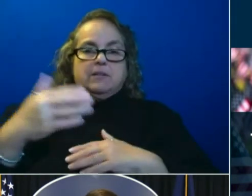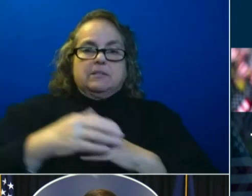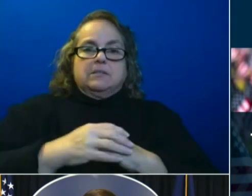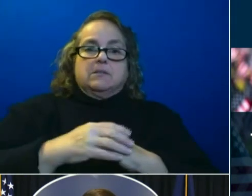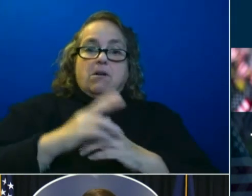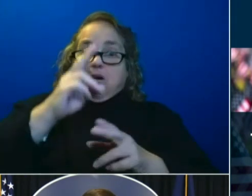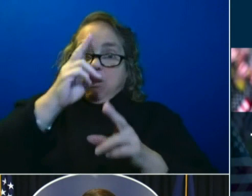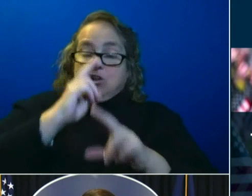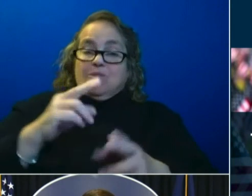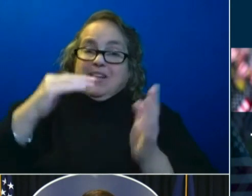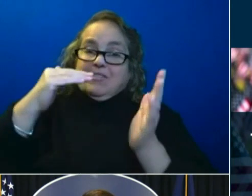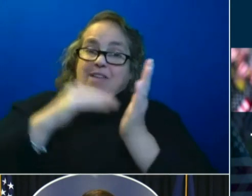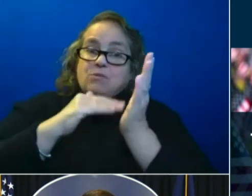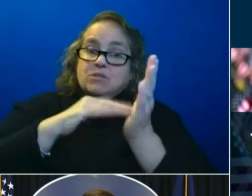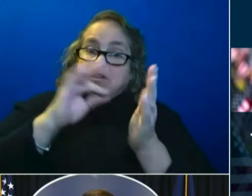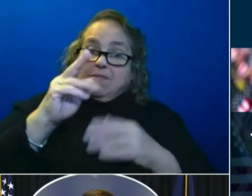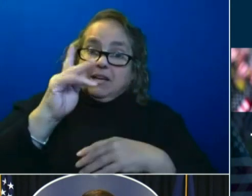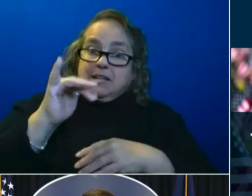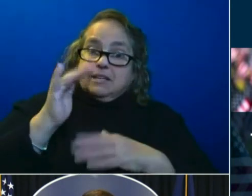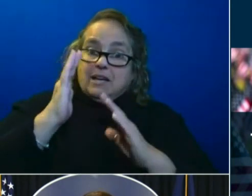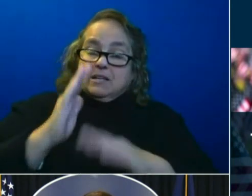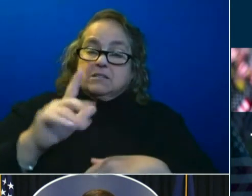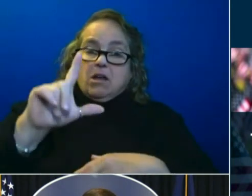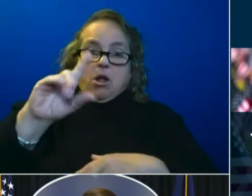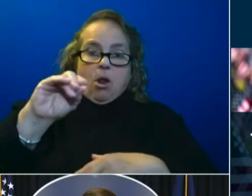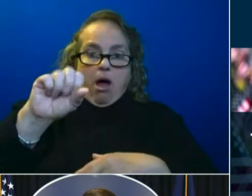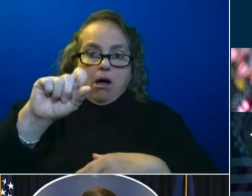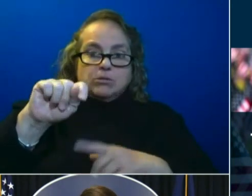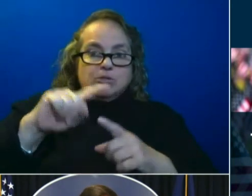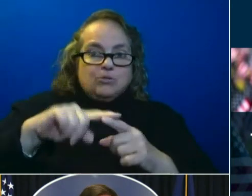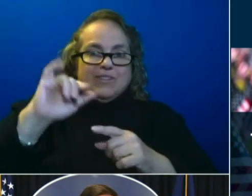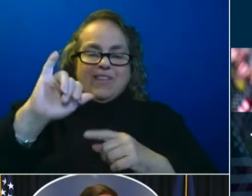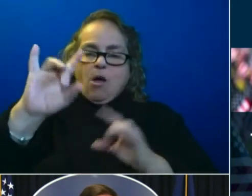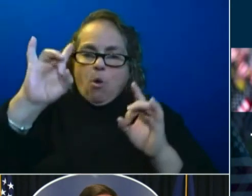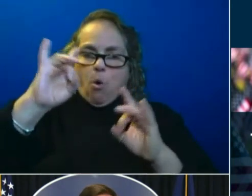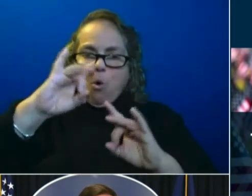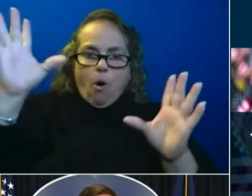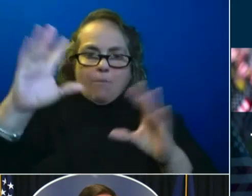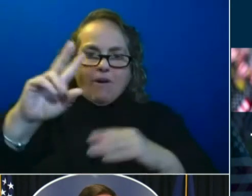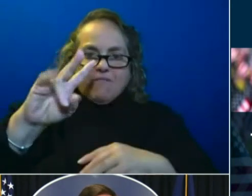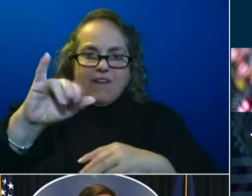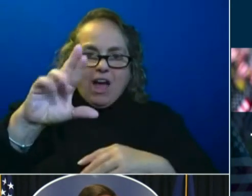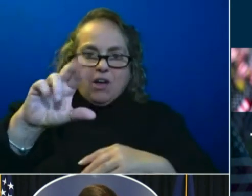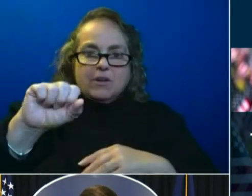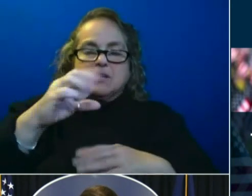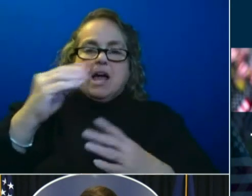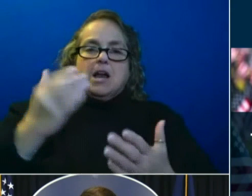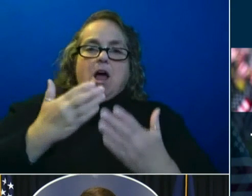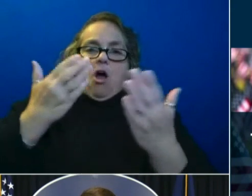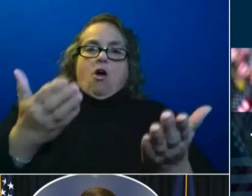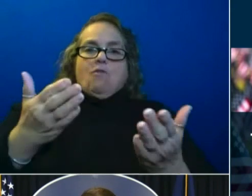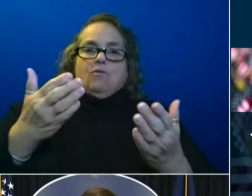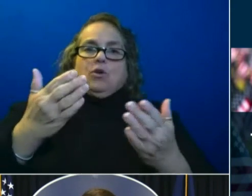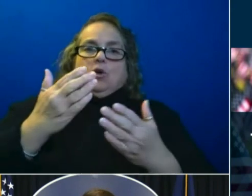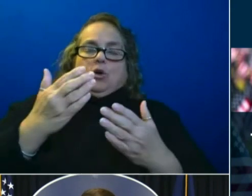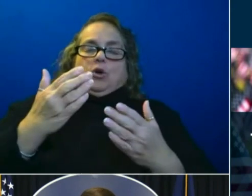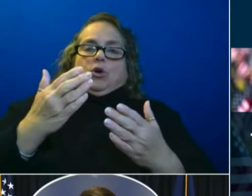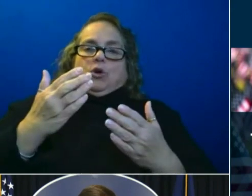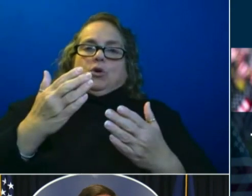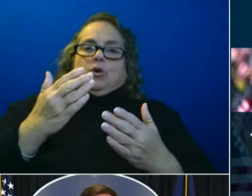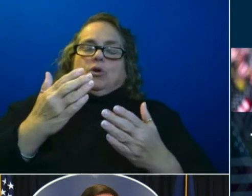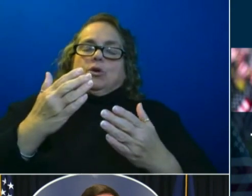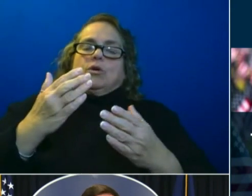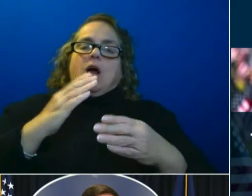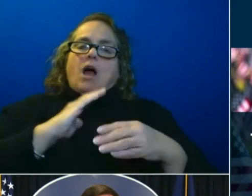Kentuckians lost to this evil virus, and offering our respect in some measurement to those that are grieving, and the friends